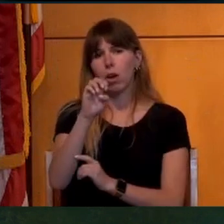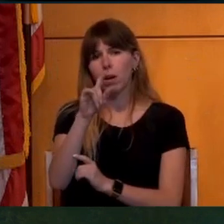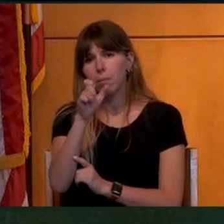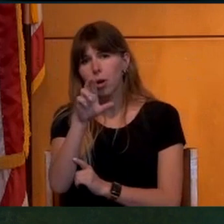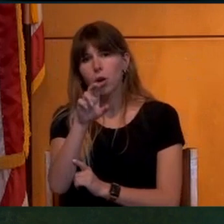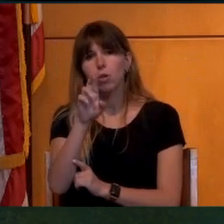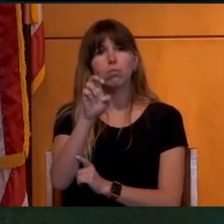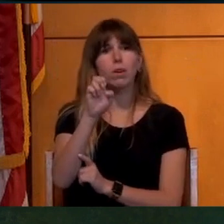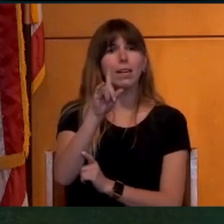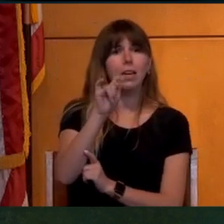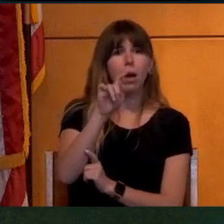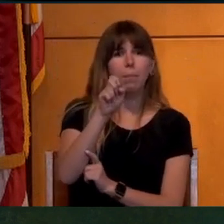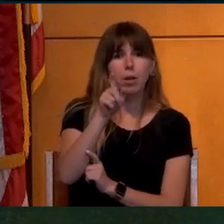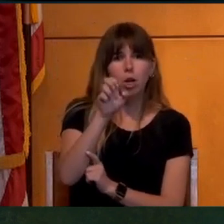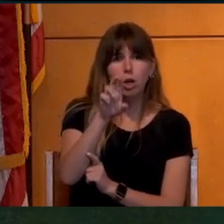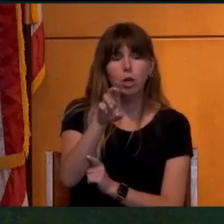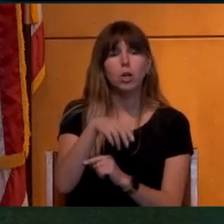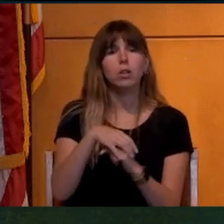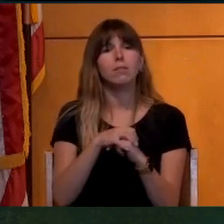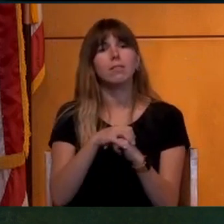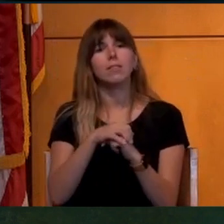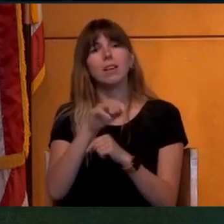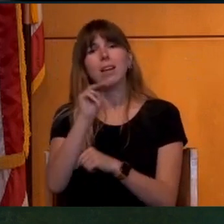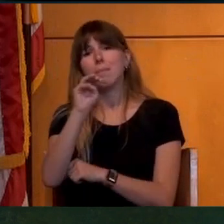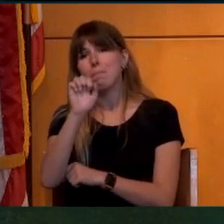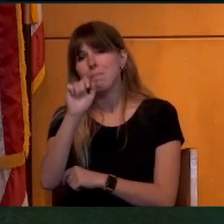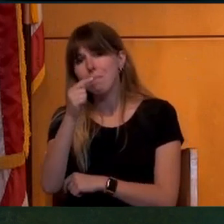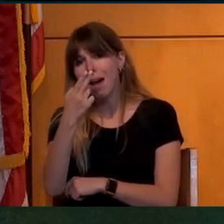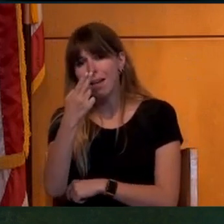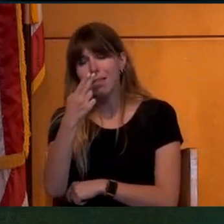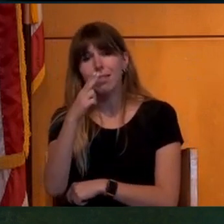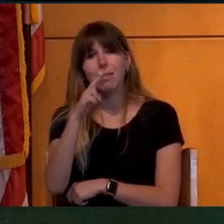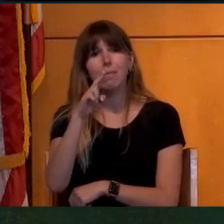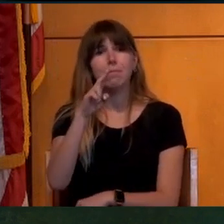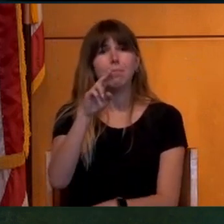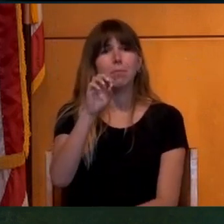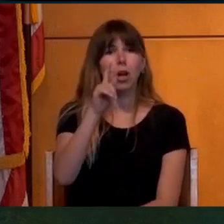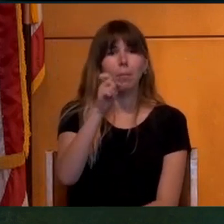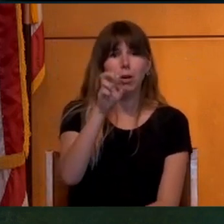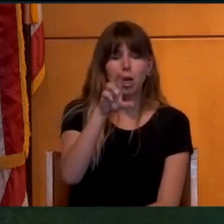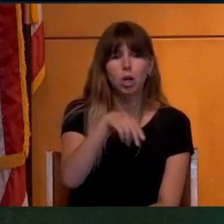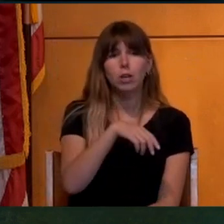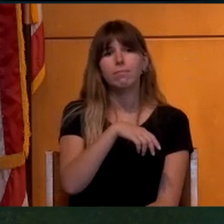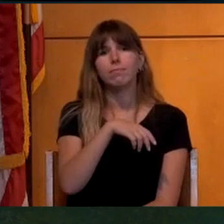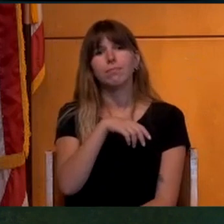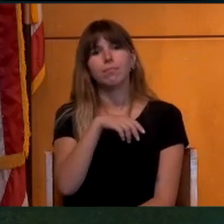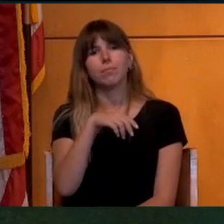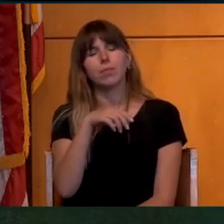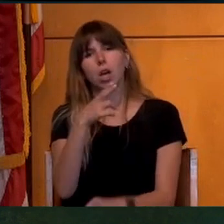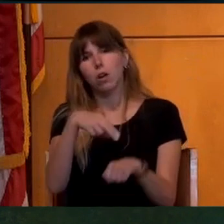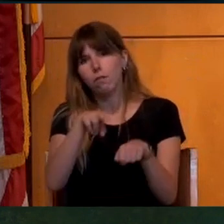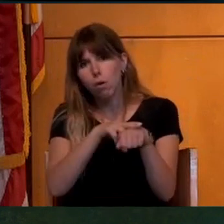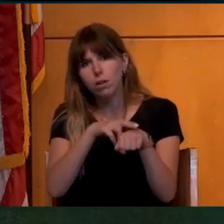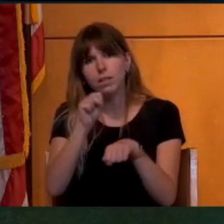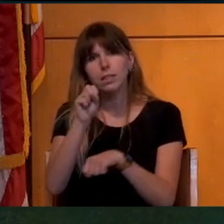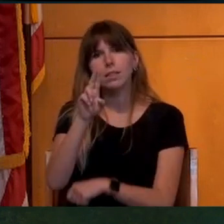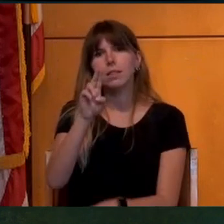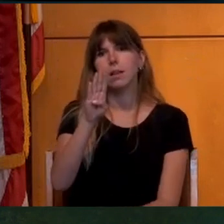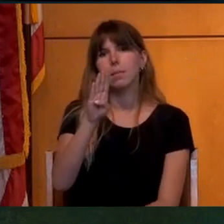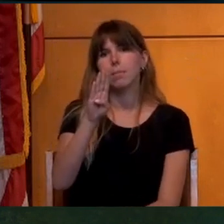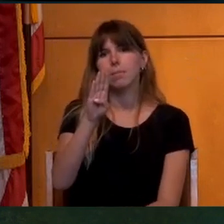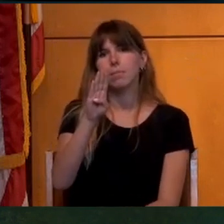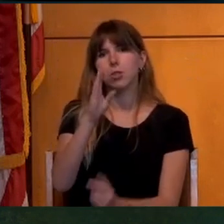system, M-SOLO, a mass spectrometer, and NSS, a neutron spectrometer, and of course our subsurface